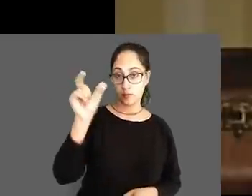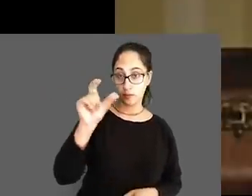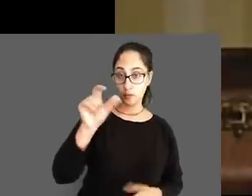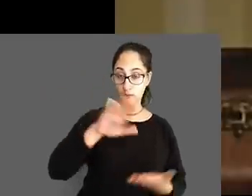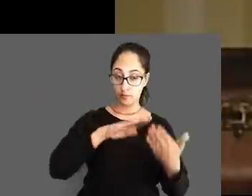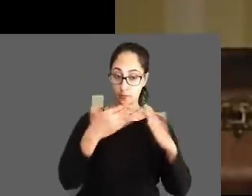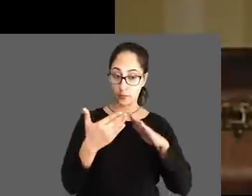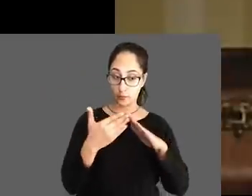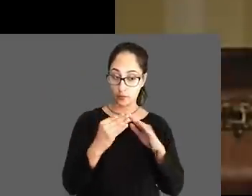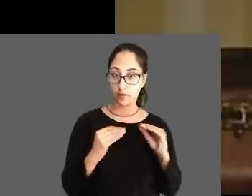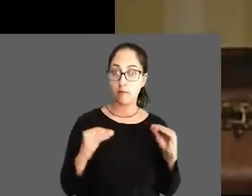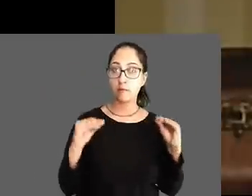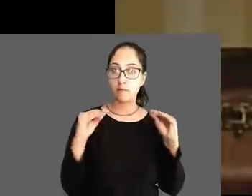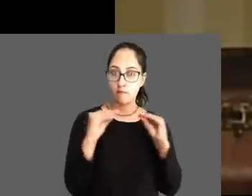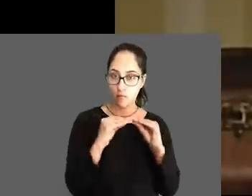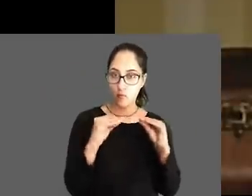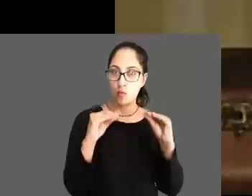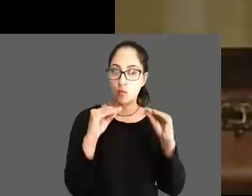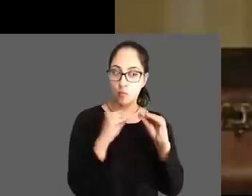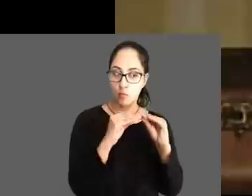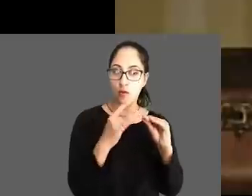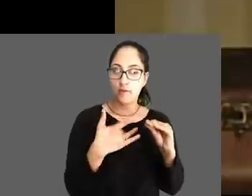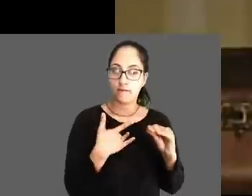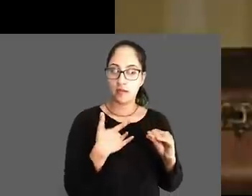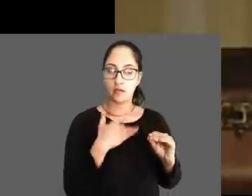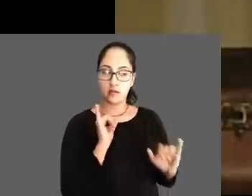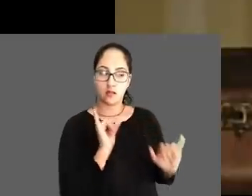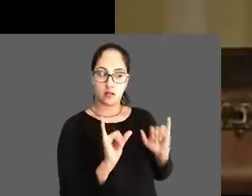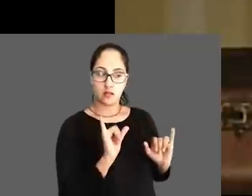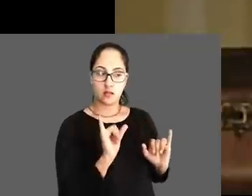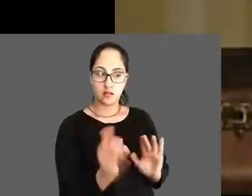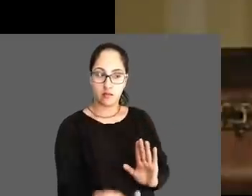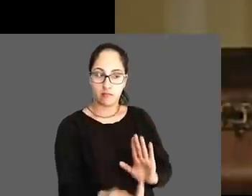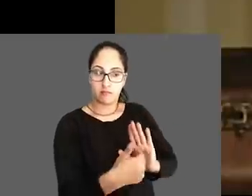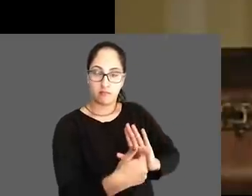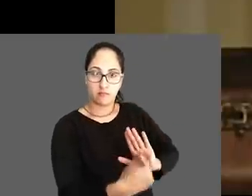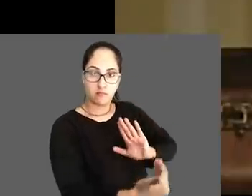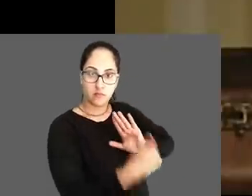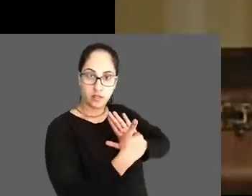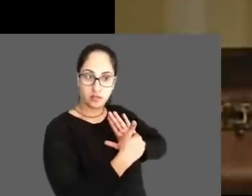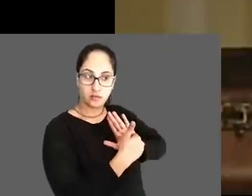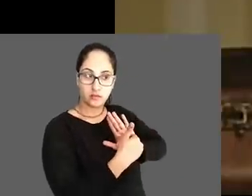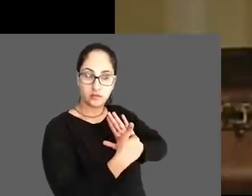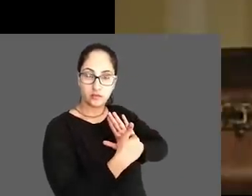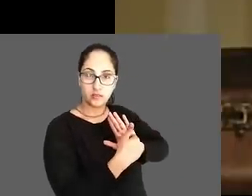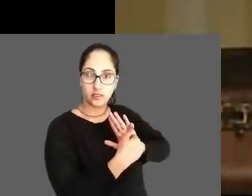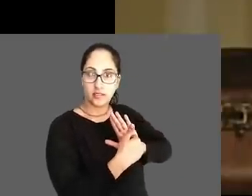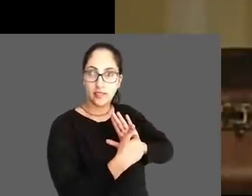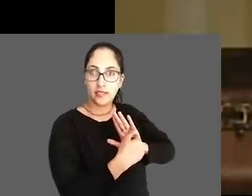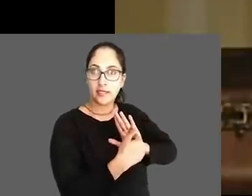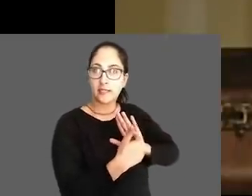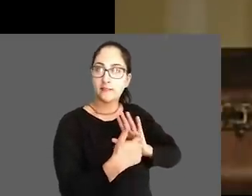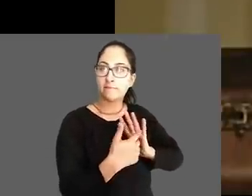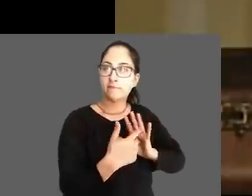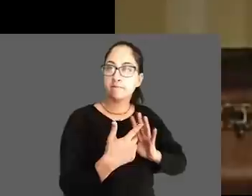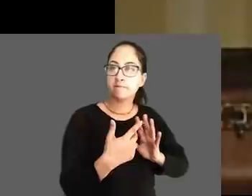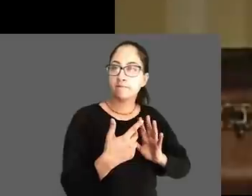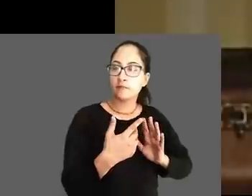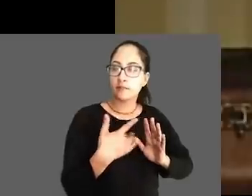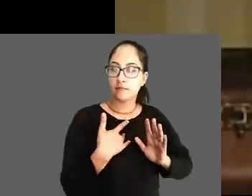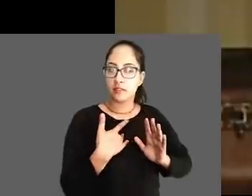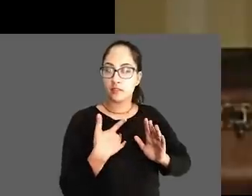world with, let's say, unhappiness or more. I would simply say,